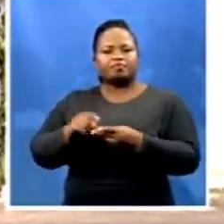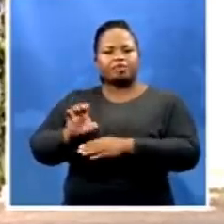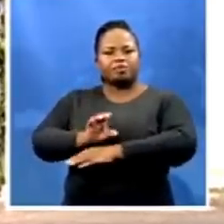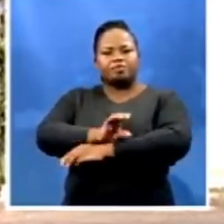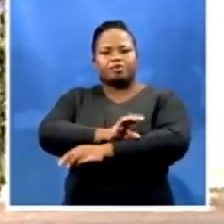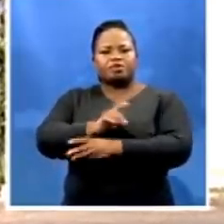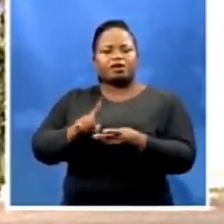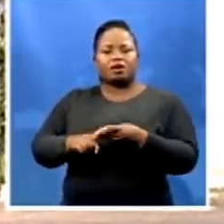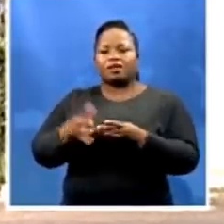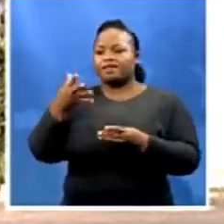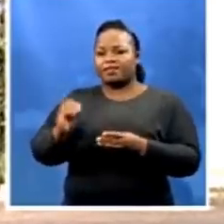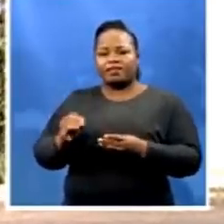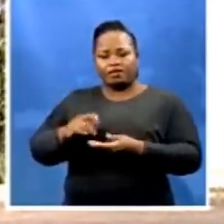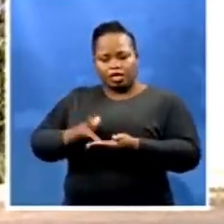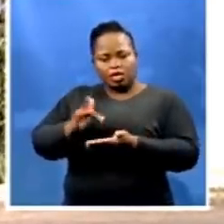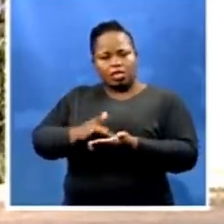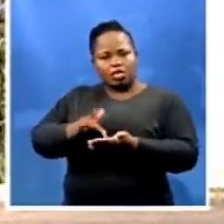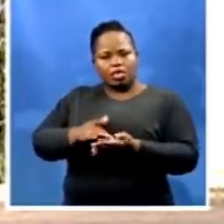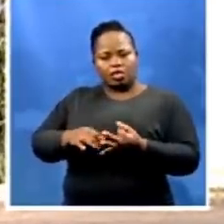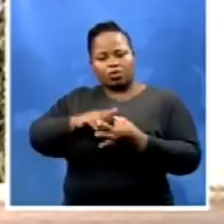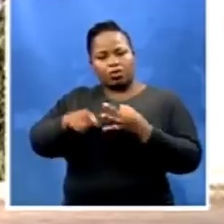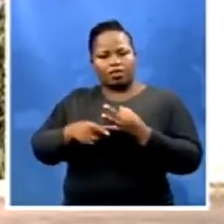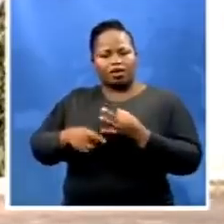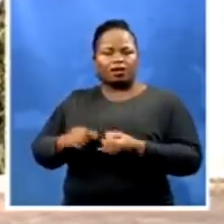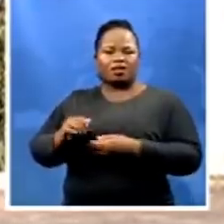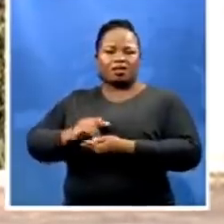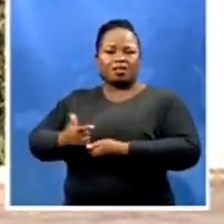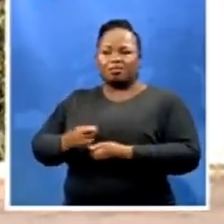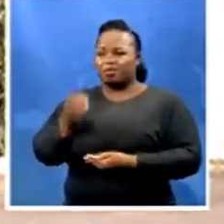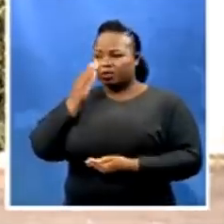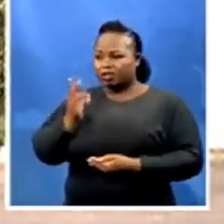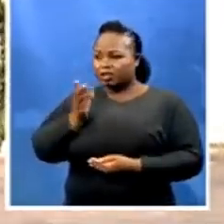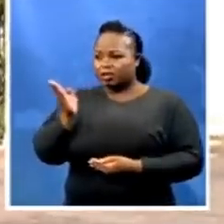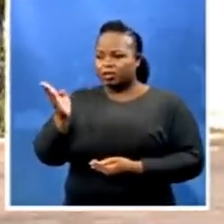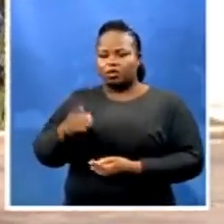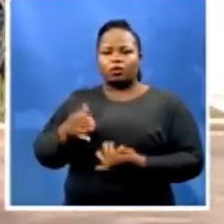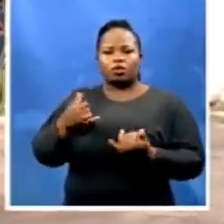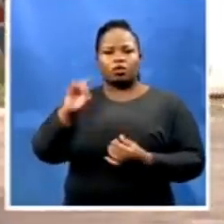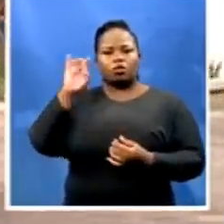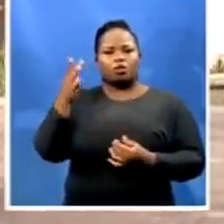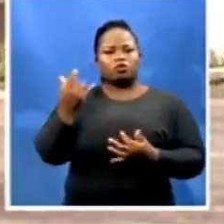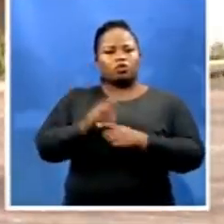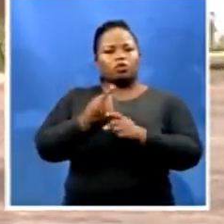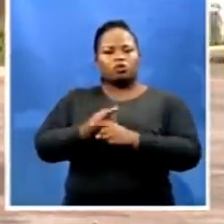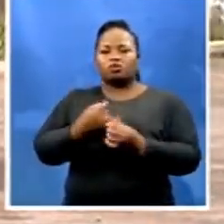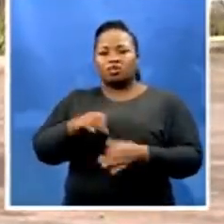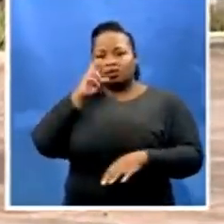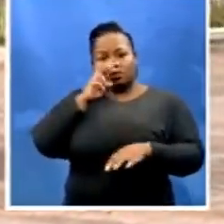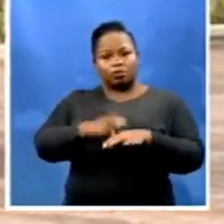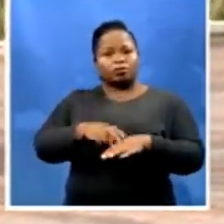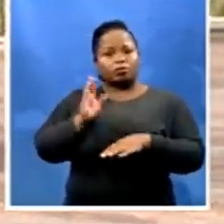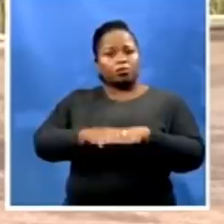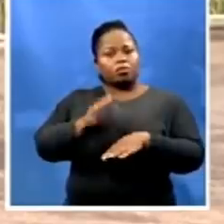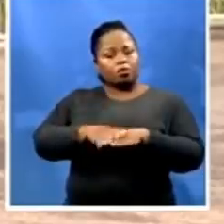3 laptops. And as you can see in KwaMashu, that is desperately needed of these, computers